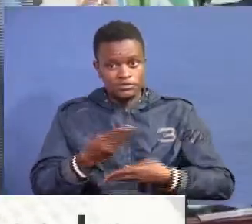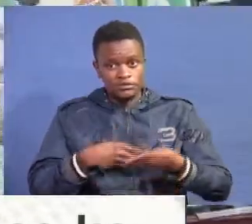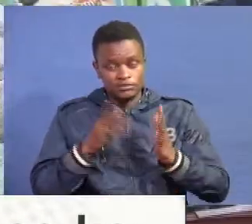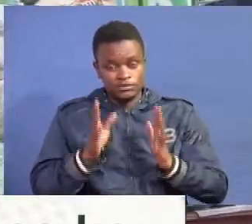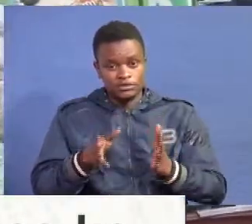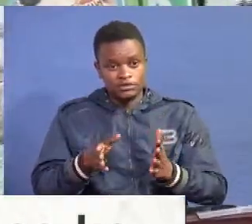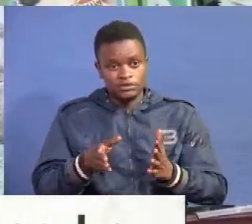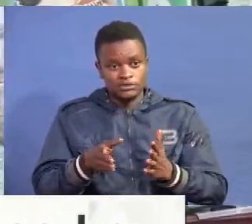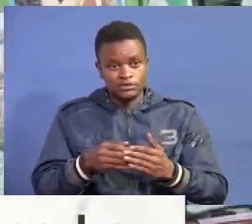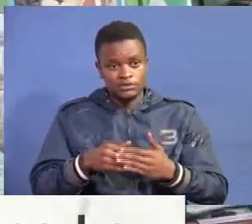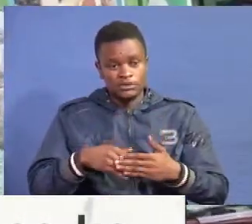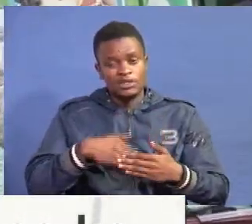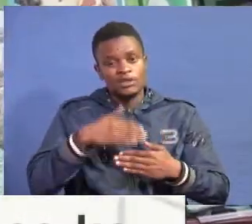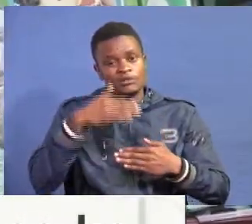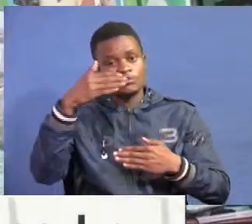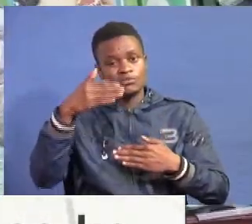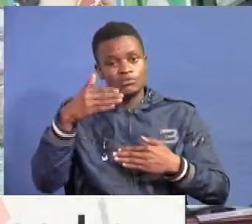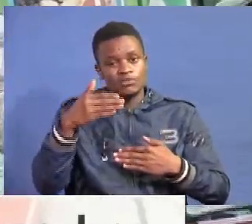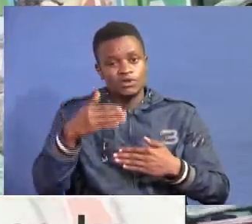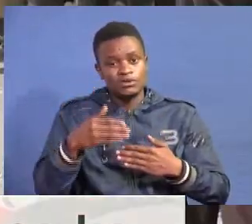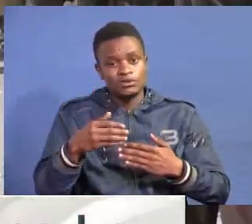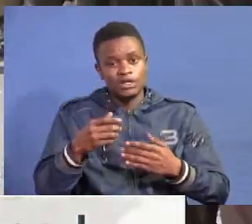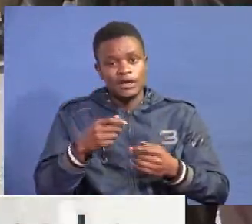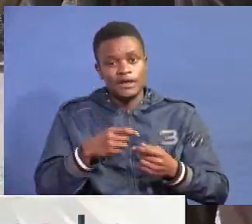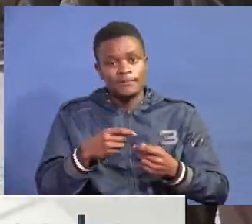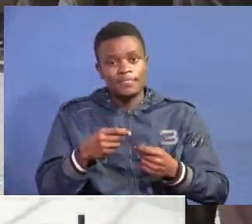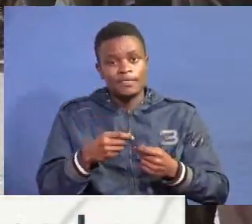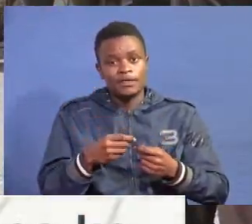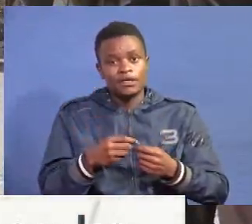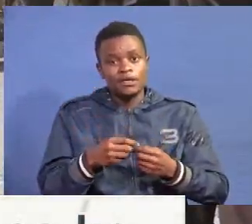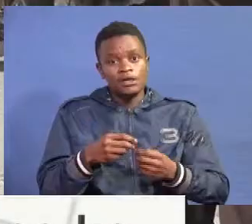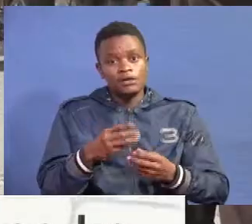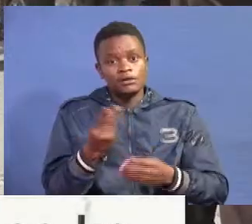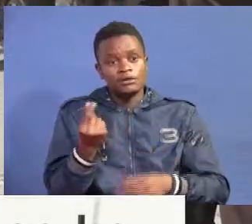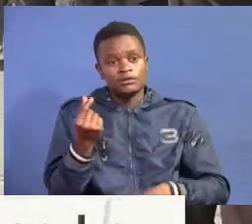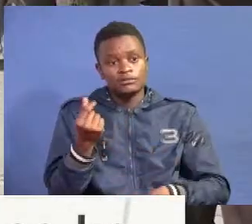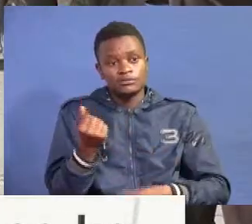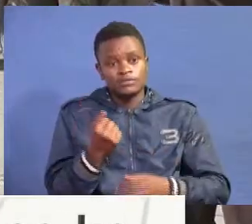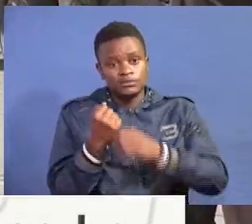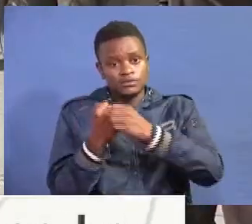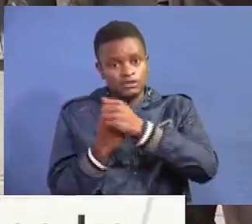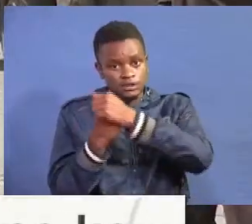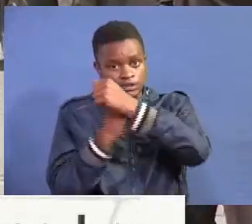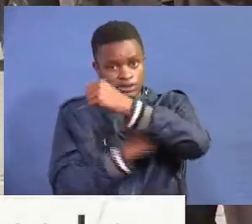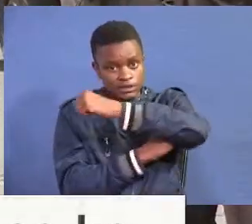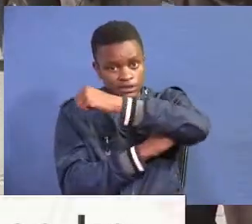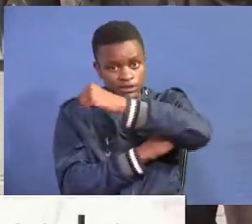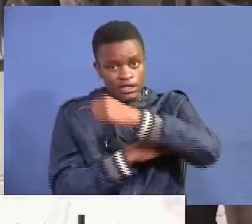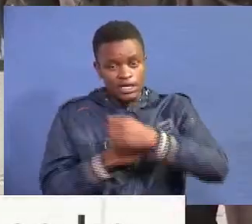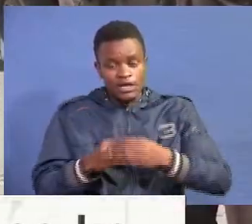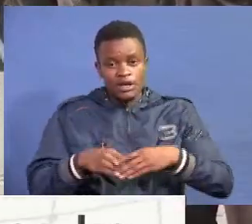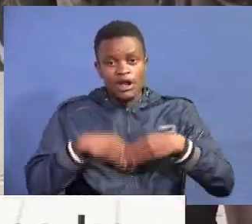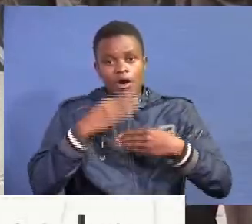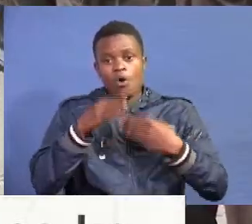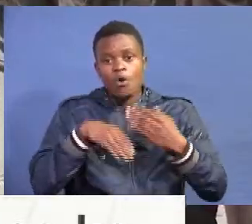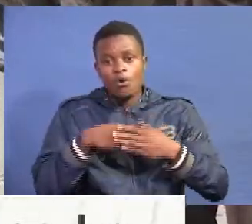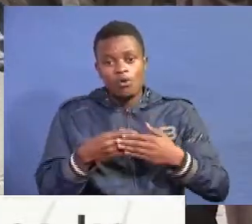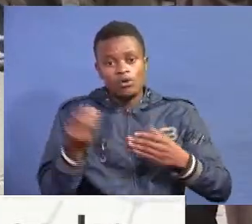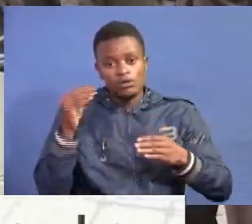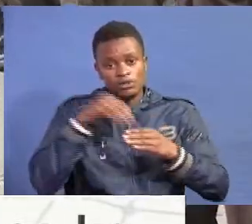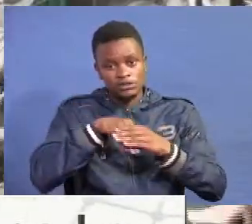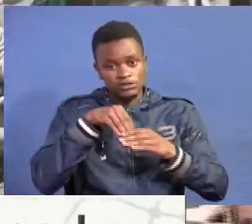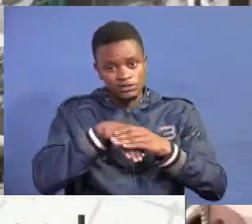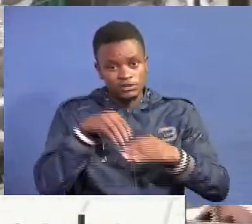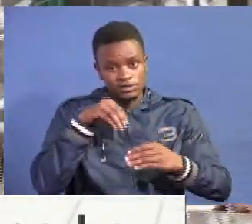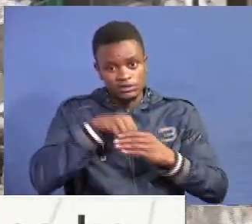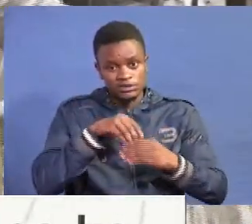Beyond the financial support, the women emphasize the need for the government to be involved at the grassroots levels. They